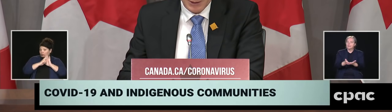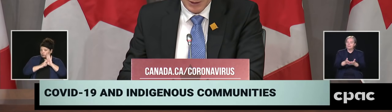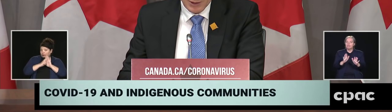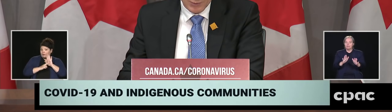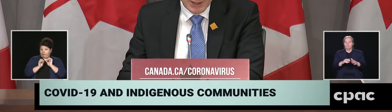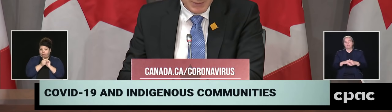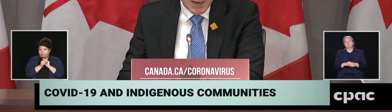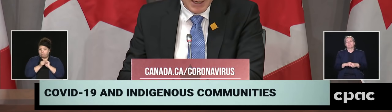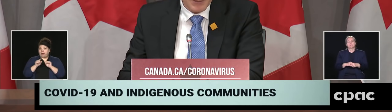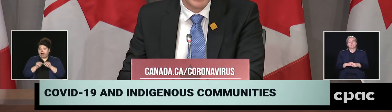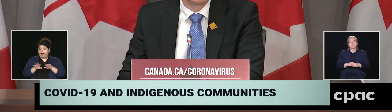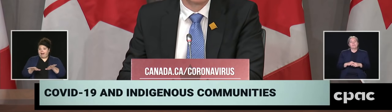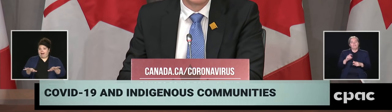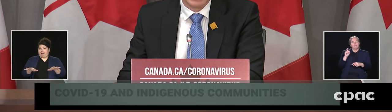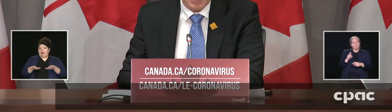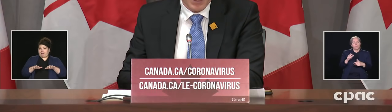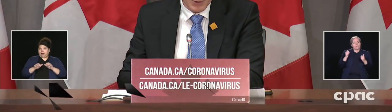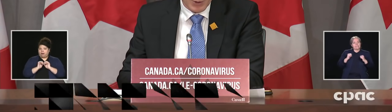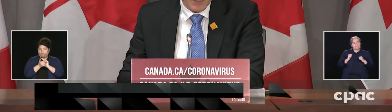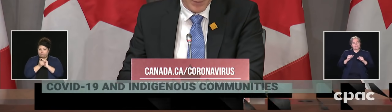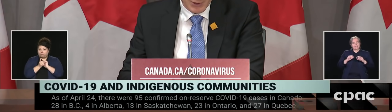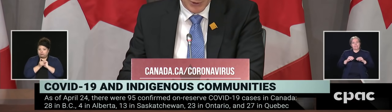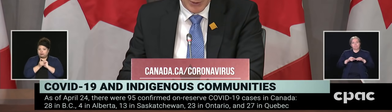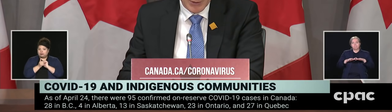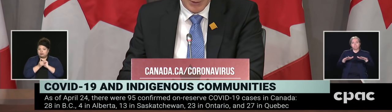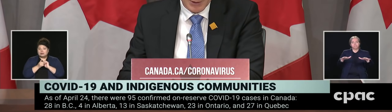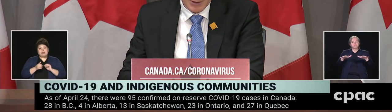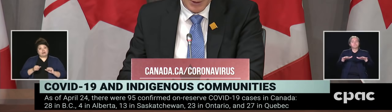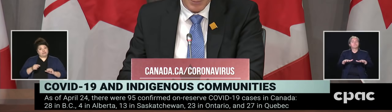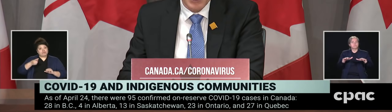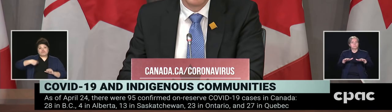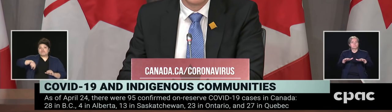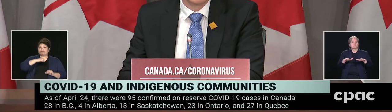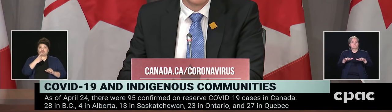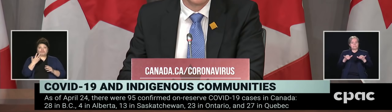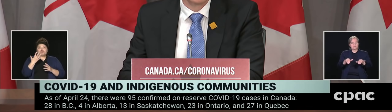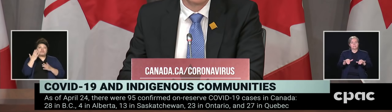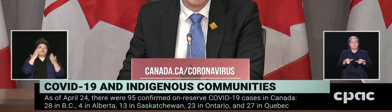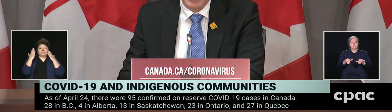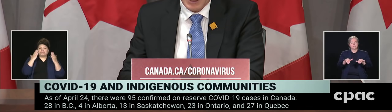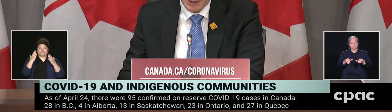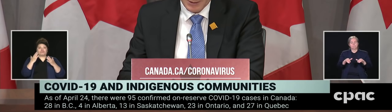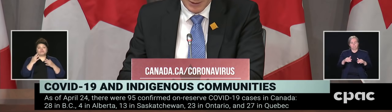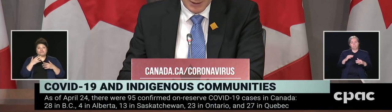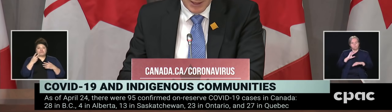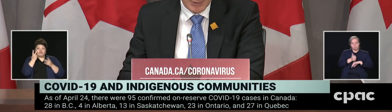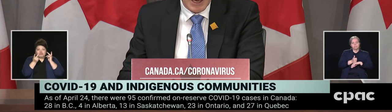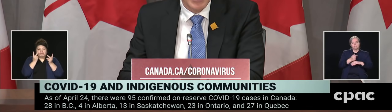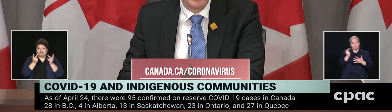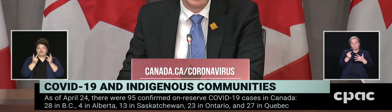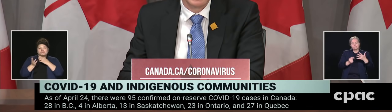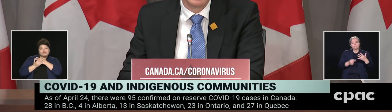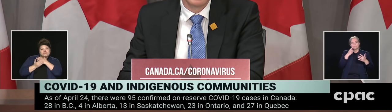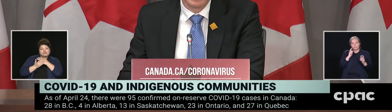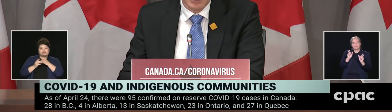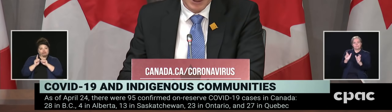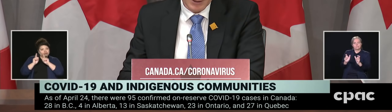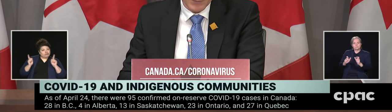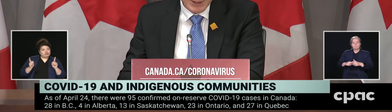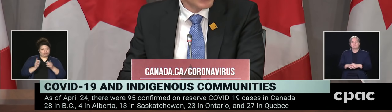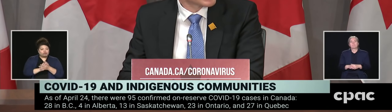virus. Ones many of us have become quite familiar with, but which are worth repeating, namely hand